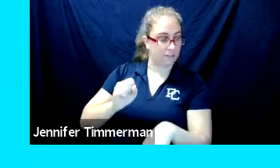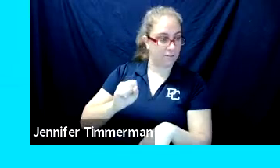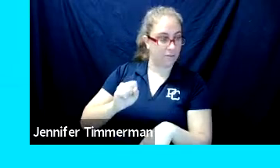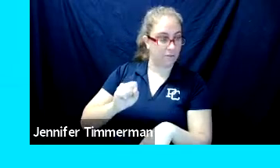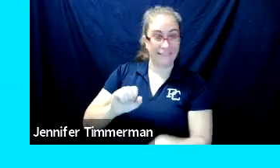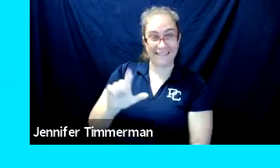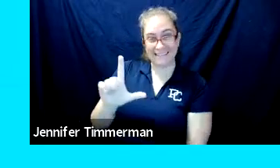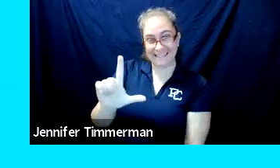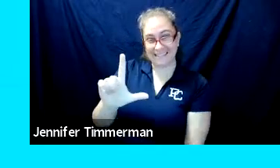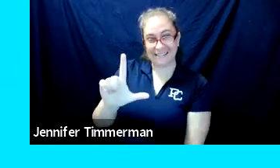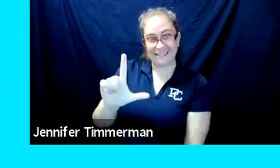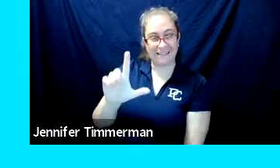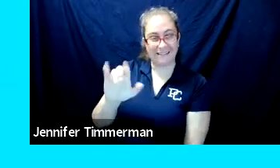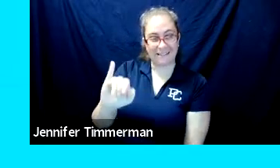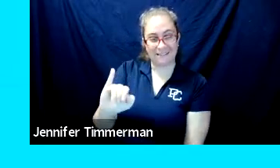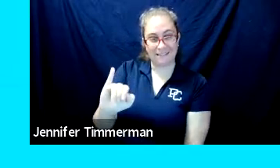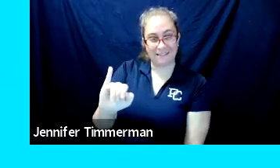I'll do Liz.